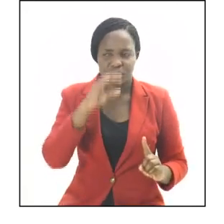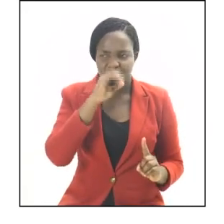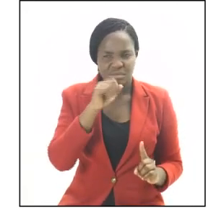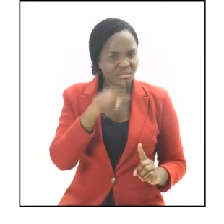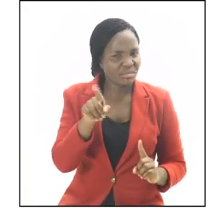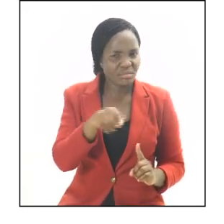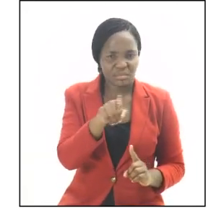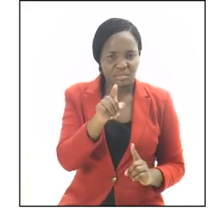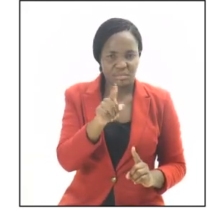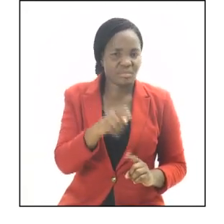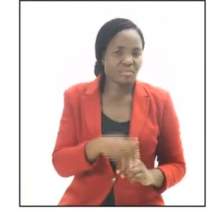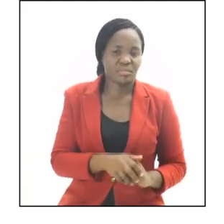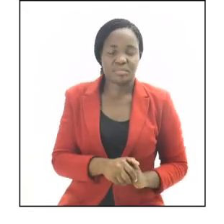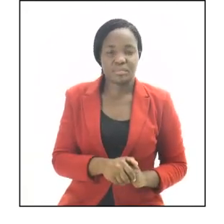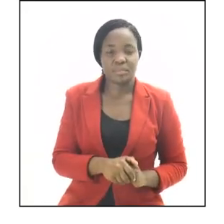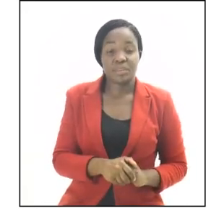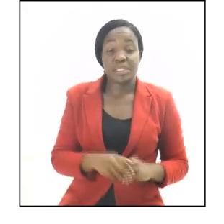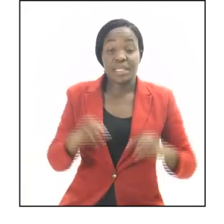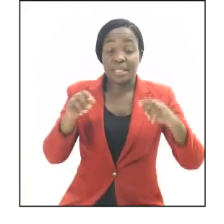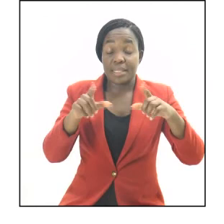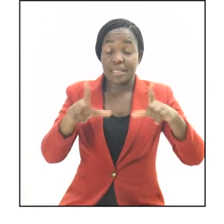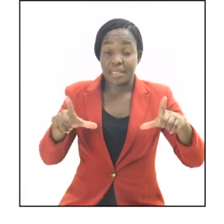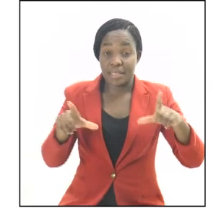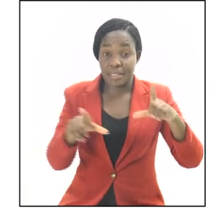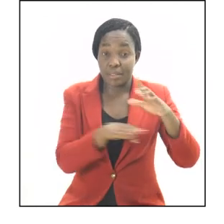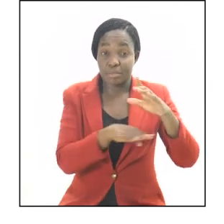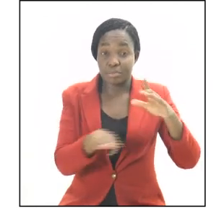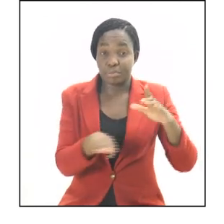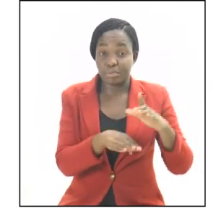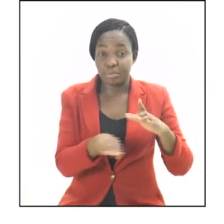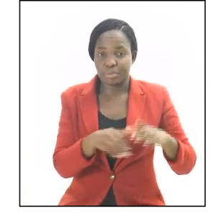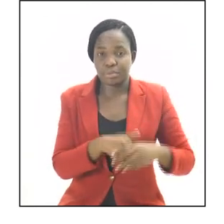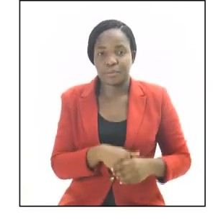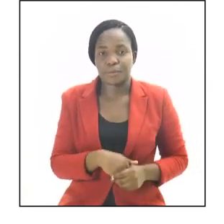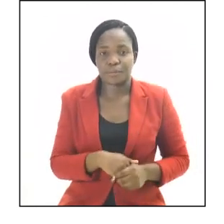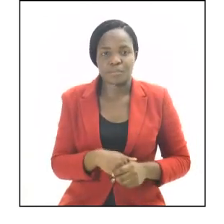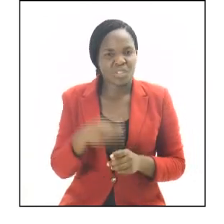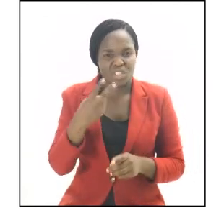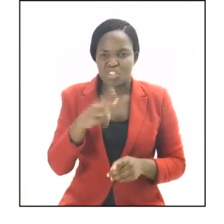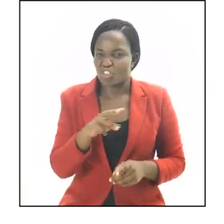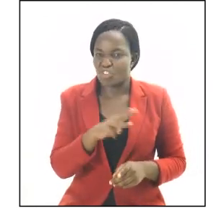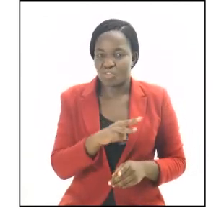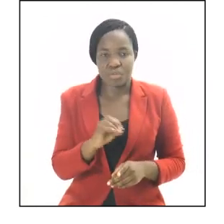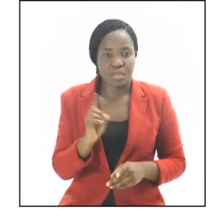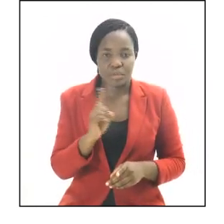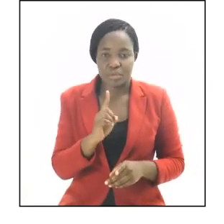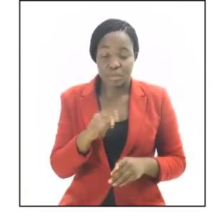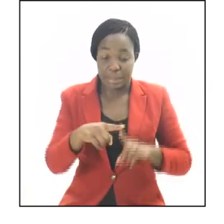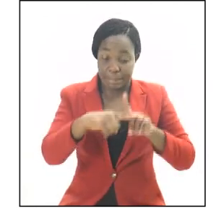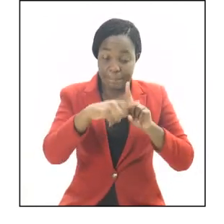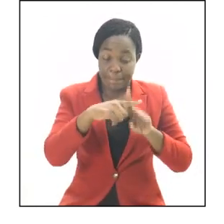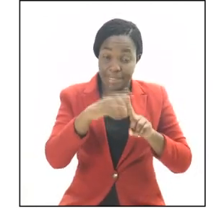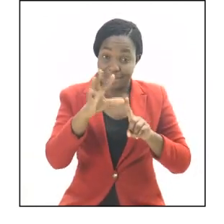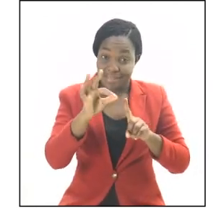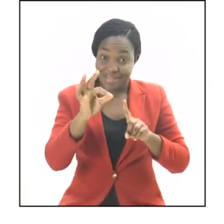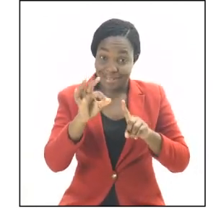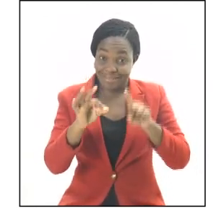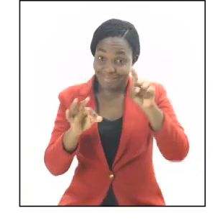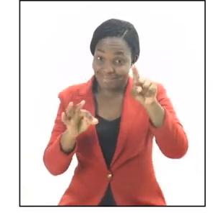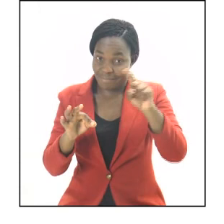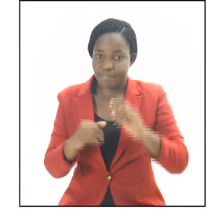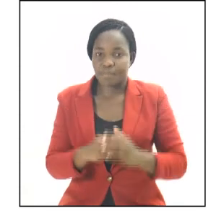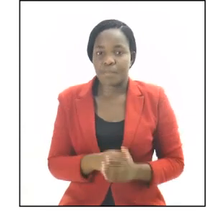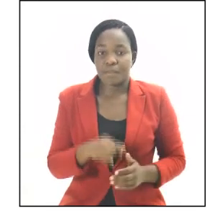mistake? The length of the bottom side is not 30. You have to add 9, so it